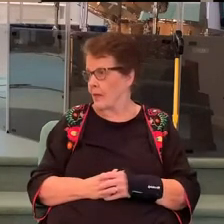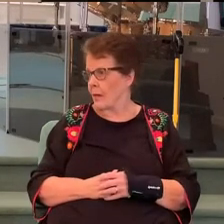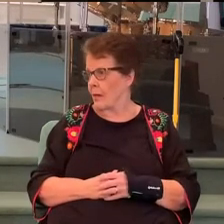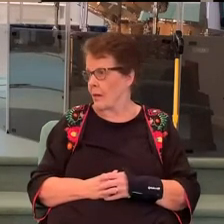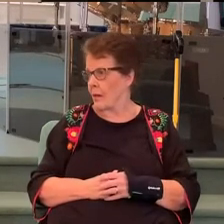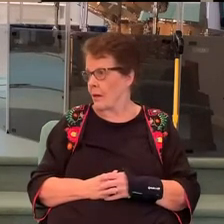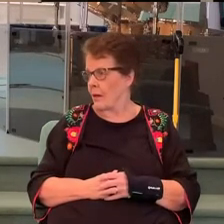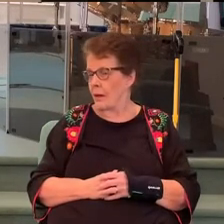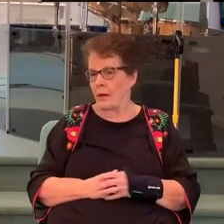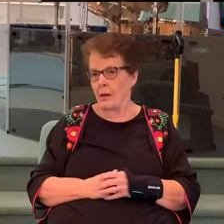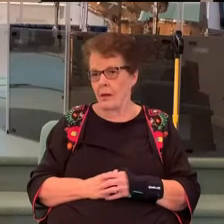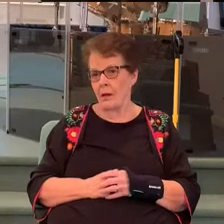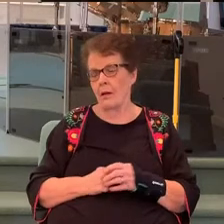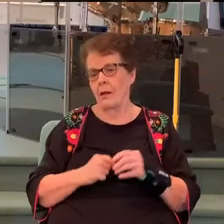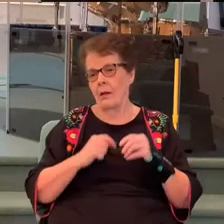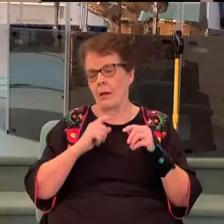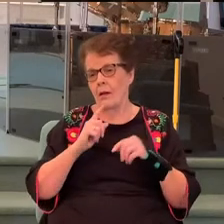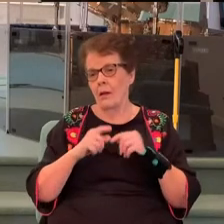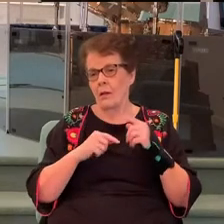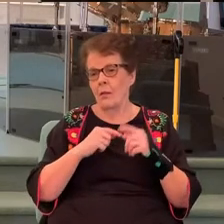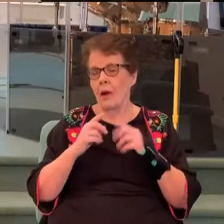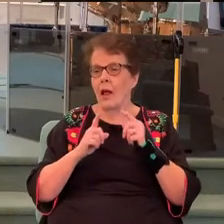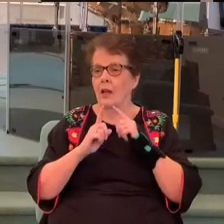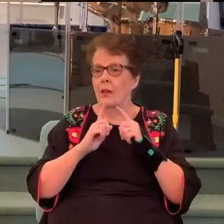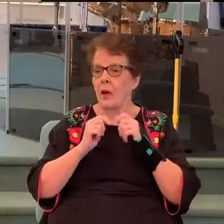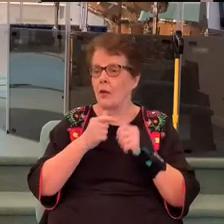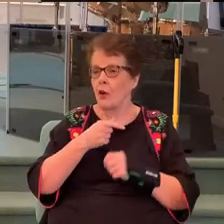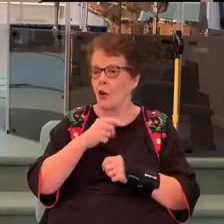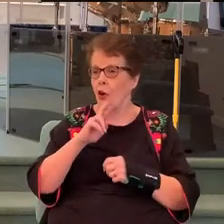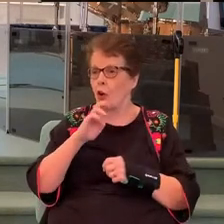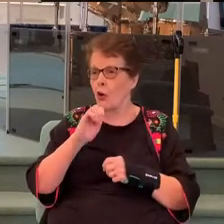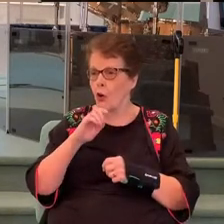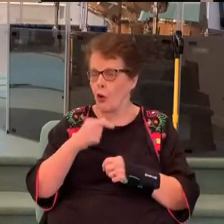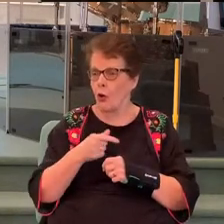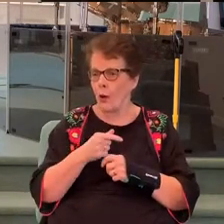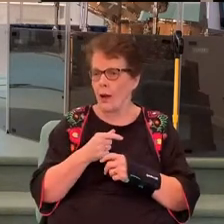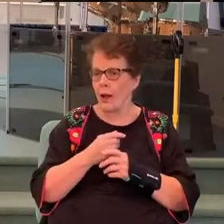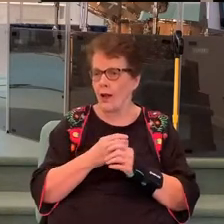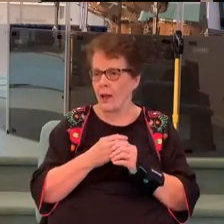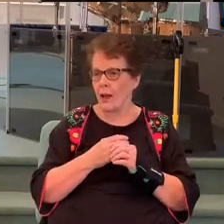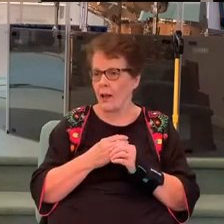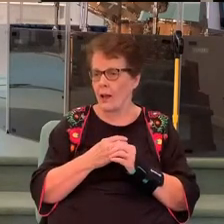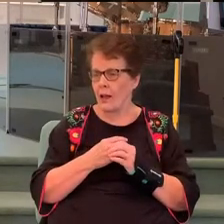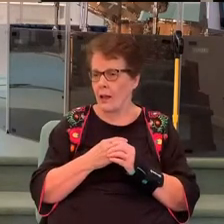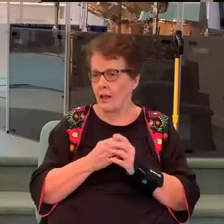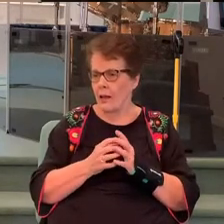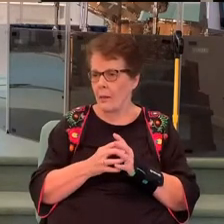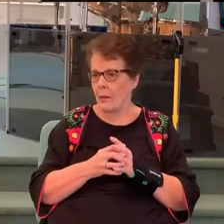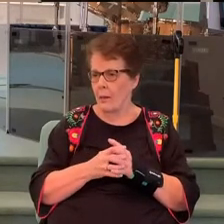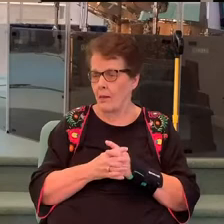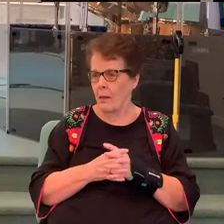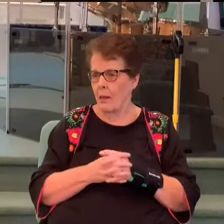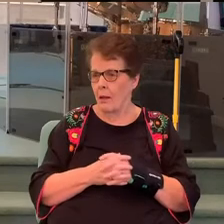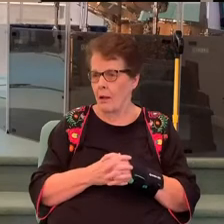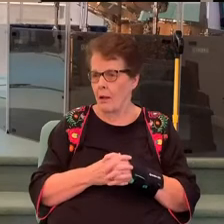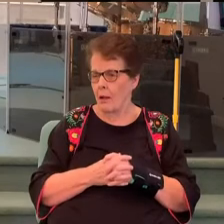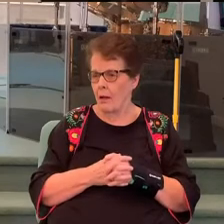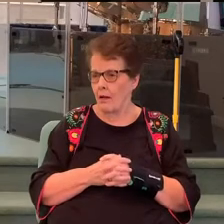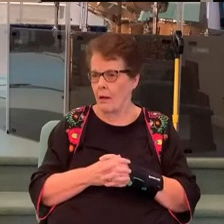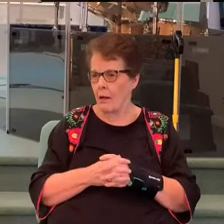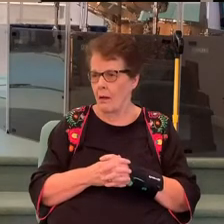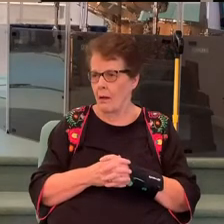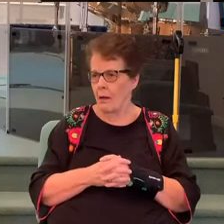to try to bring a gospel-centered resolution, then I'm not really doing anything better than